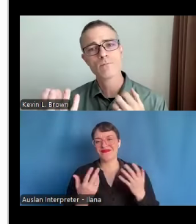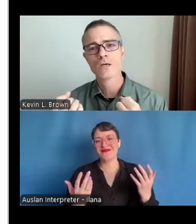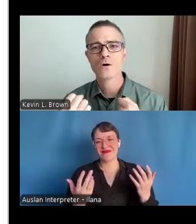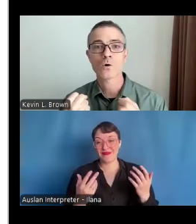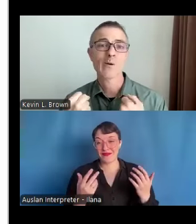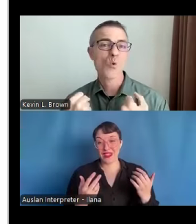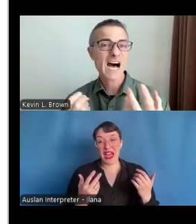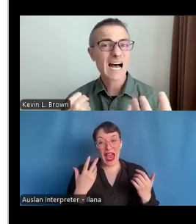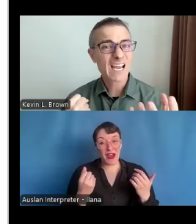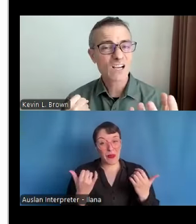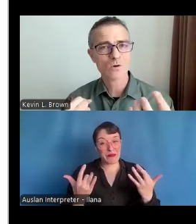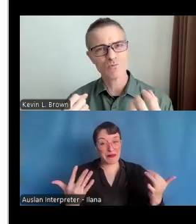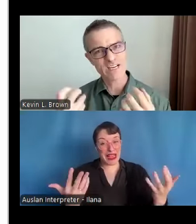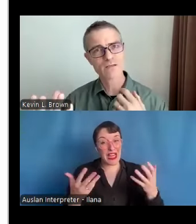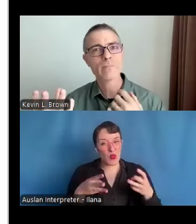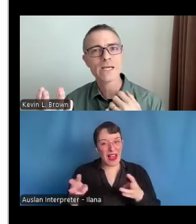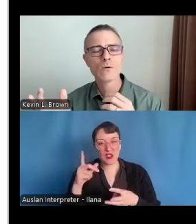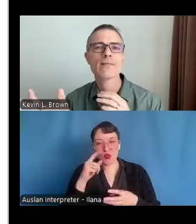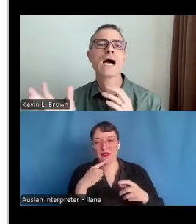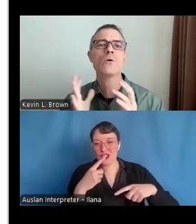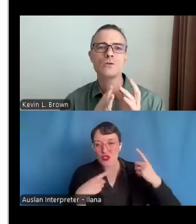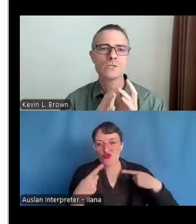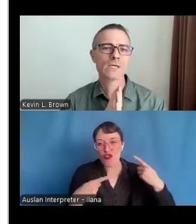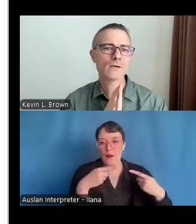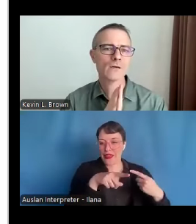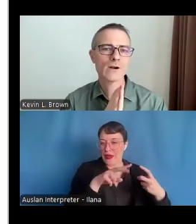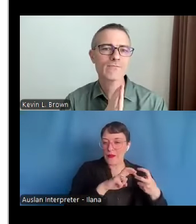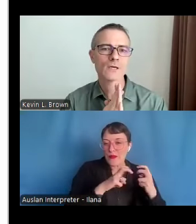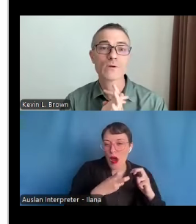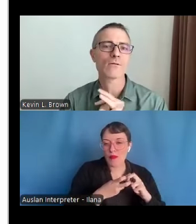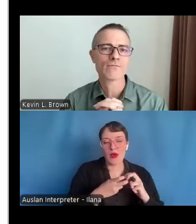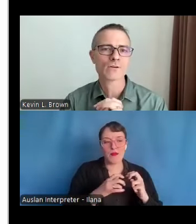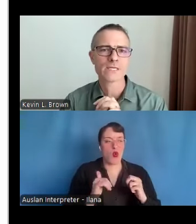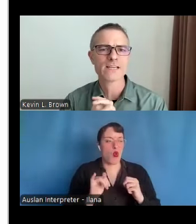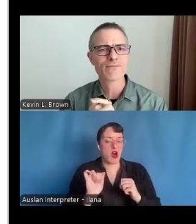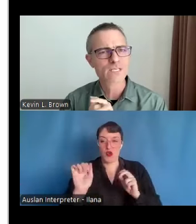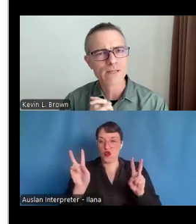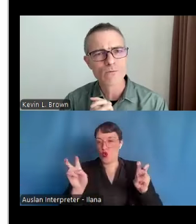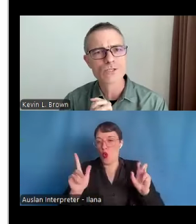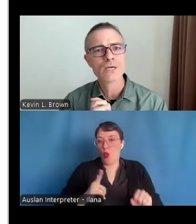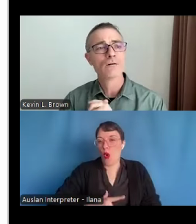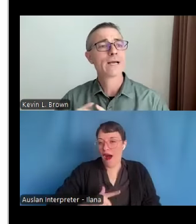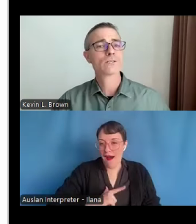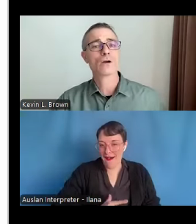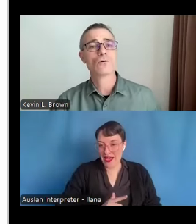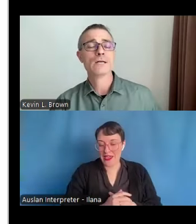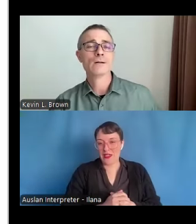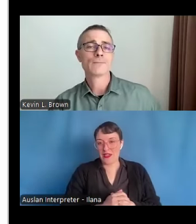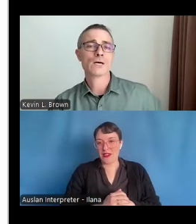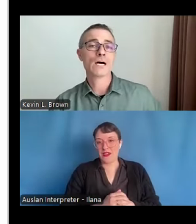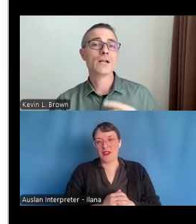problem or a why or a reason for being without using without referencing deficit language, right?